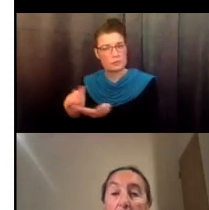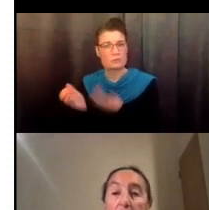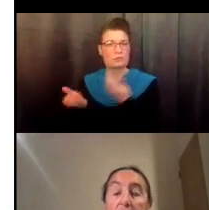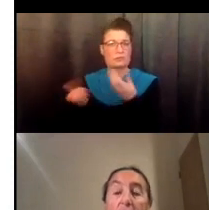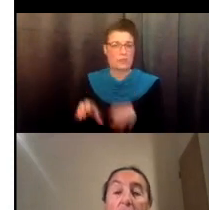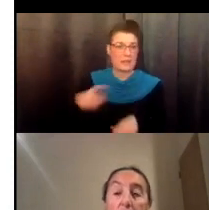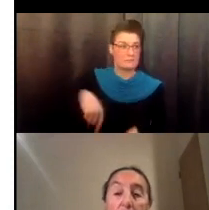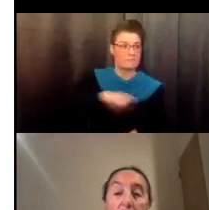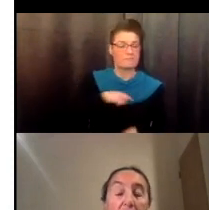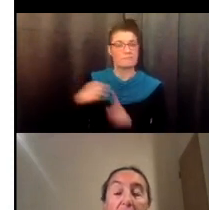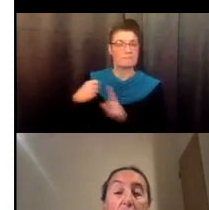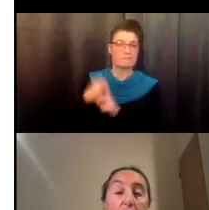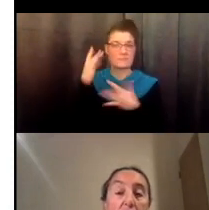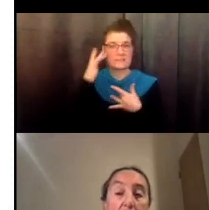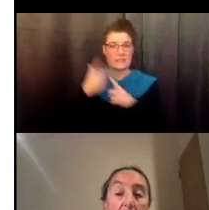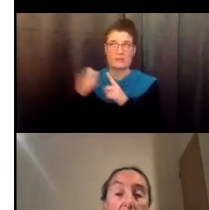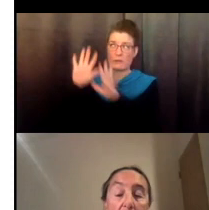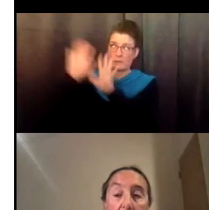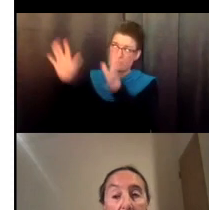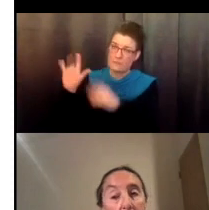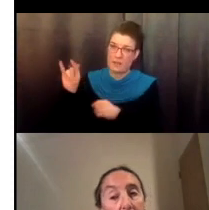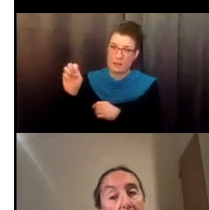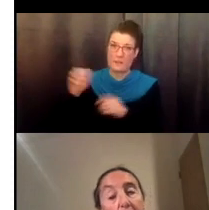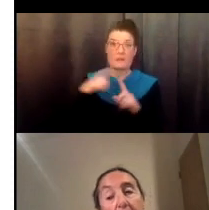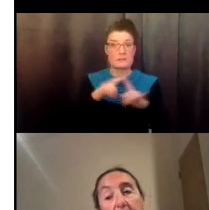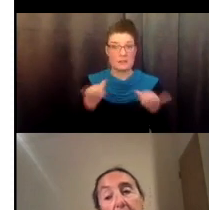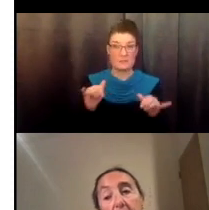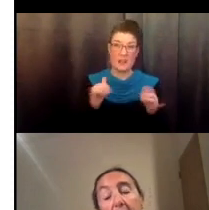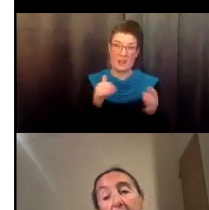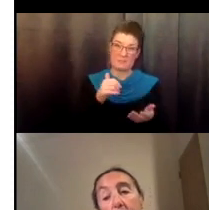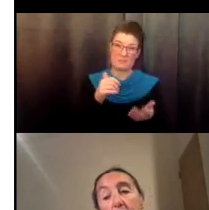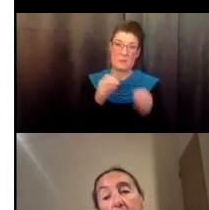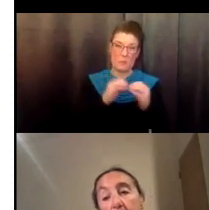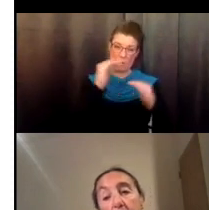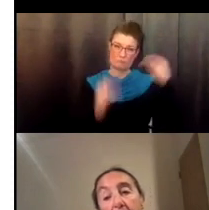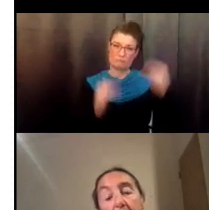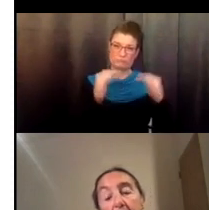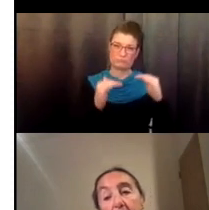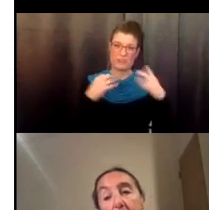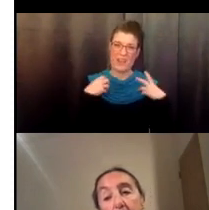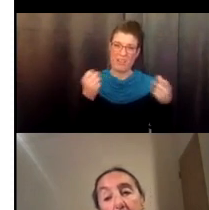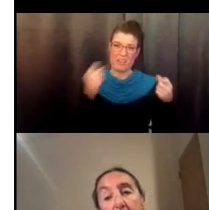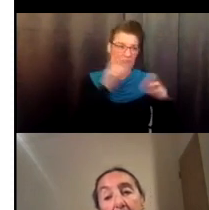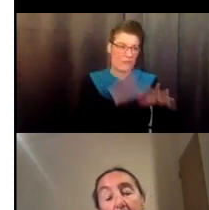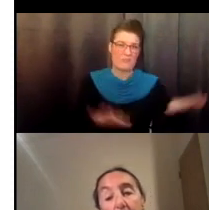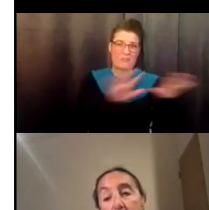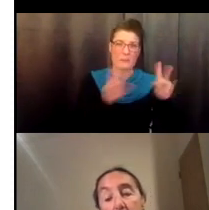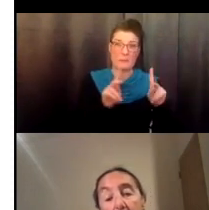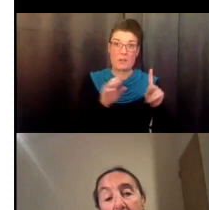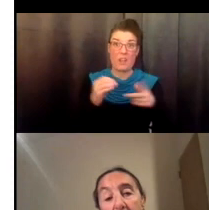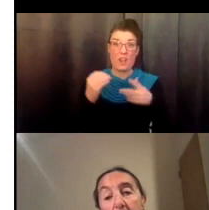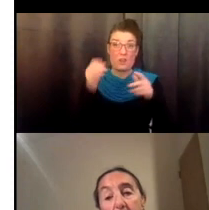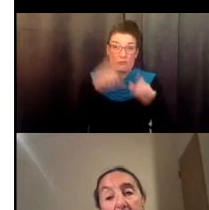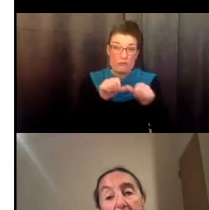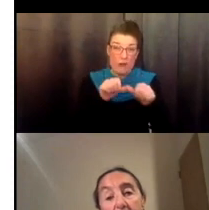illness, but also can reduce our underlying health inequities and reduce the chronic disease burden that accounts for